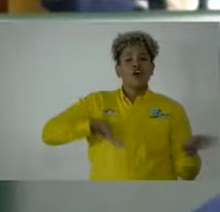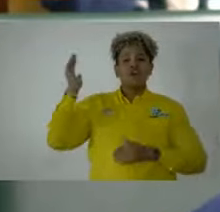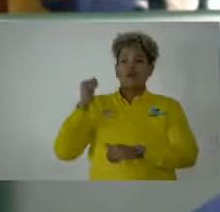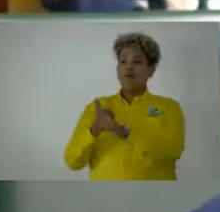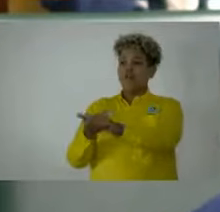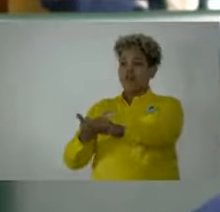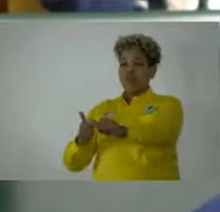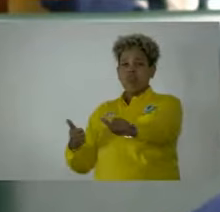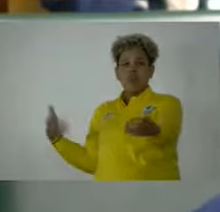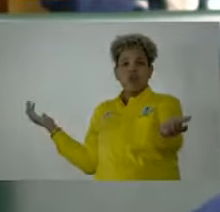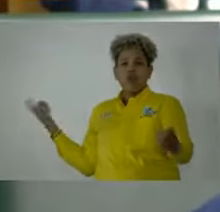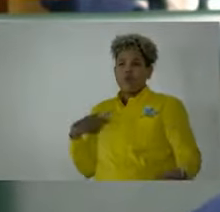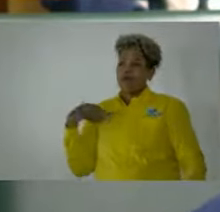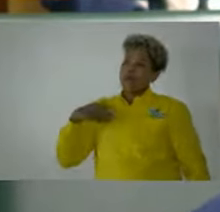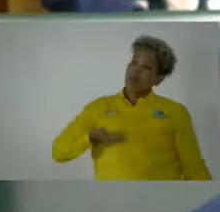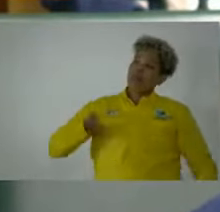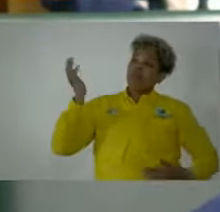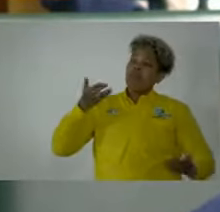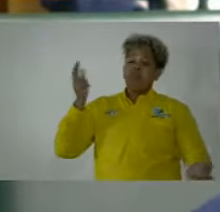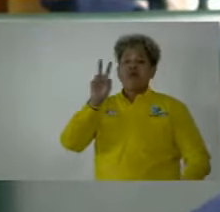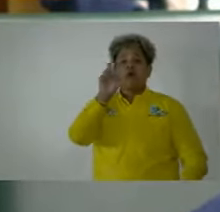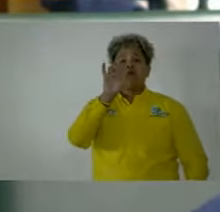far behind at a mere